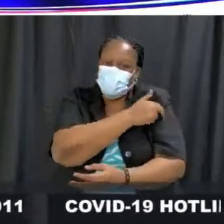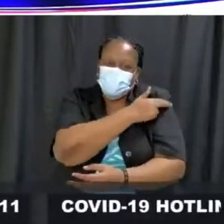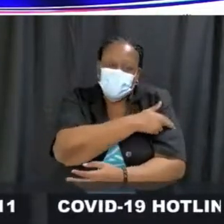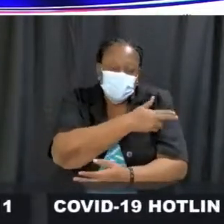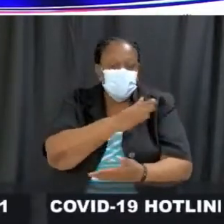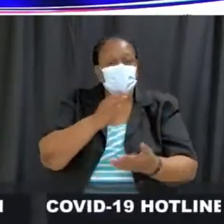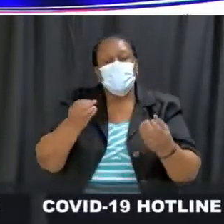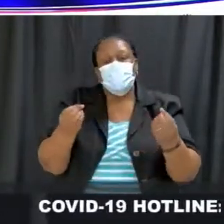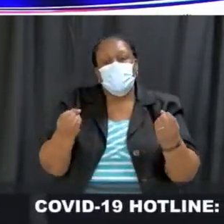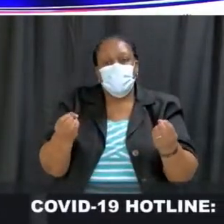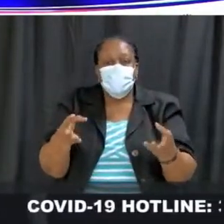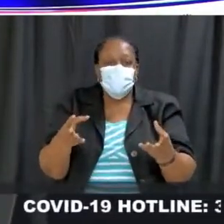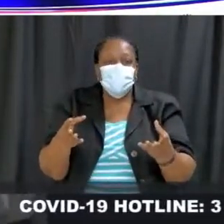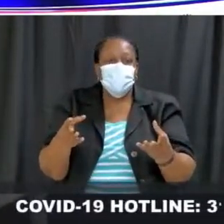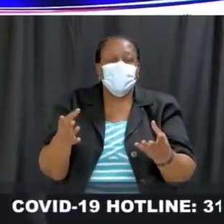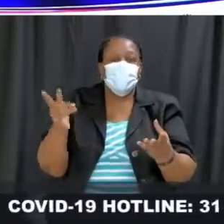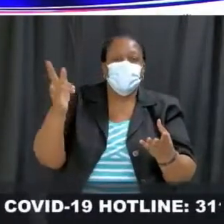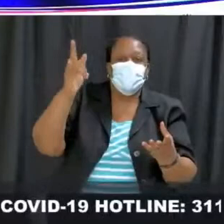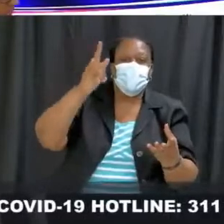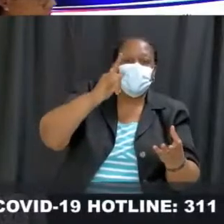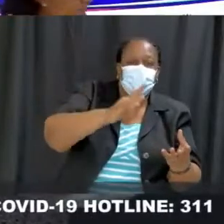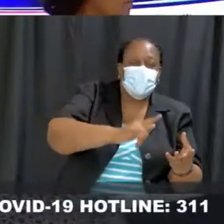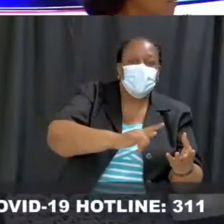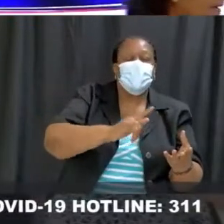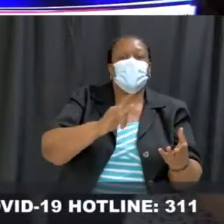variables. So we thank you for your input. Thanks.